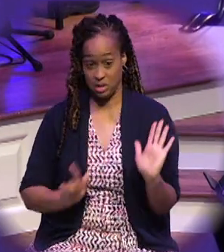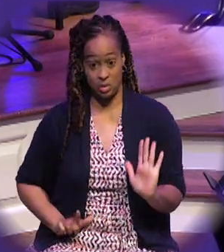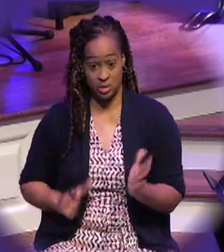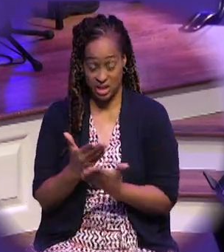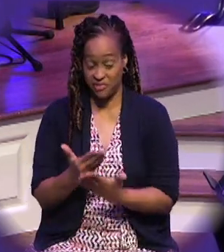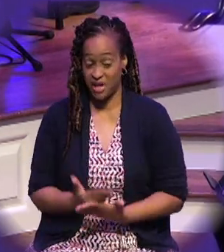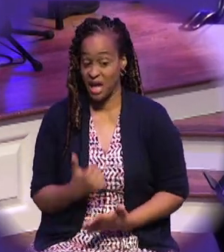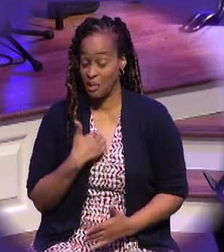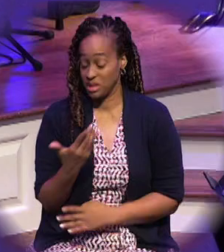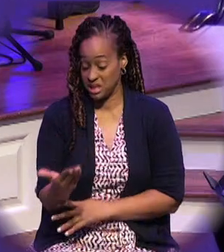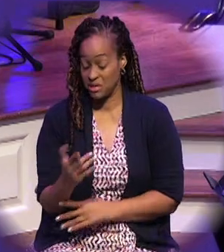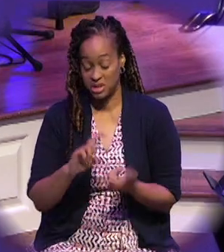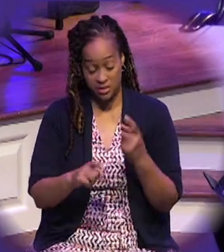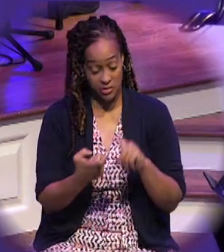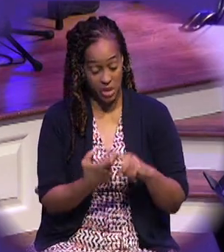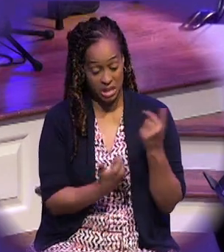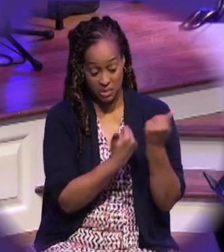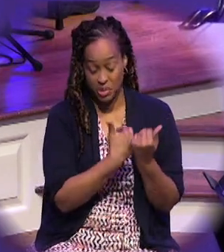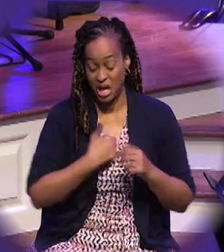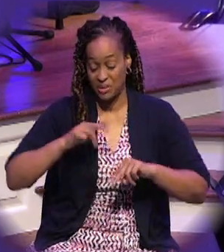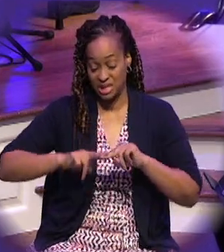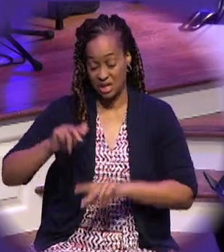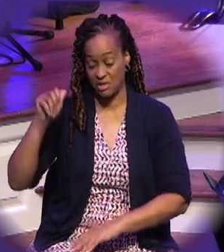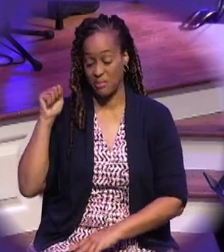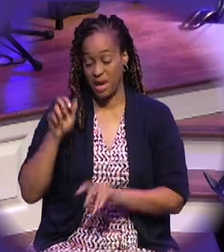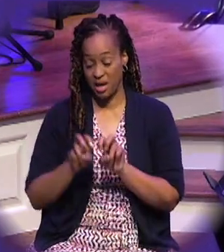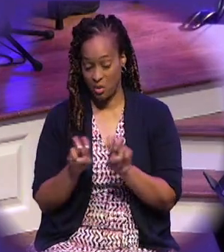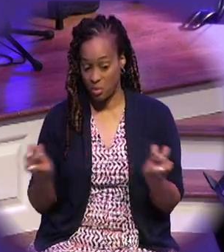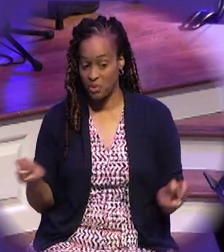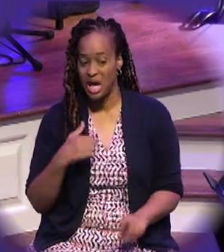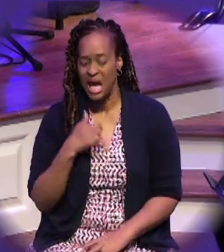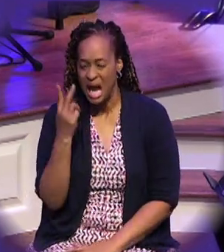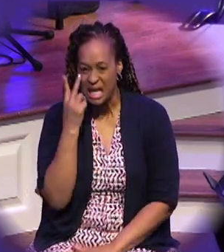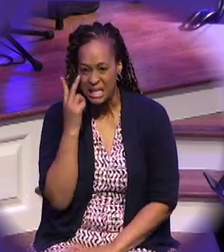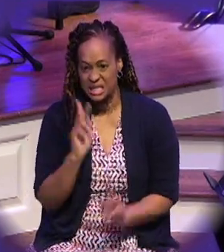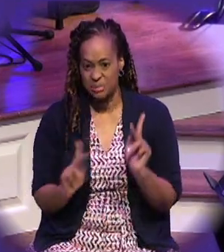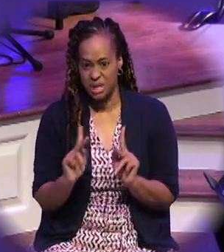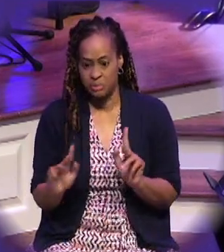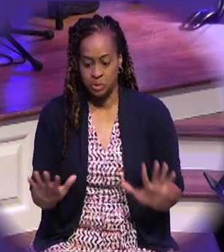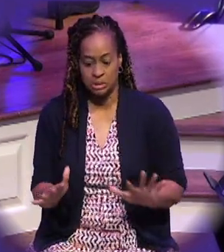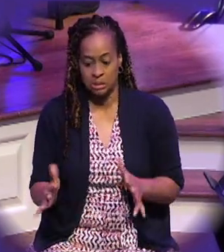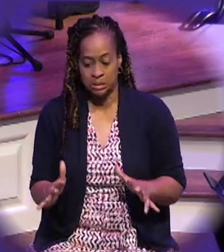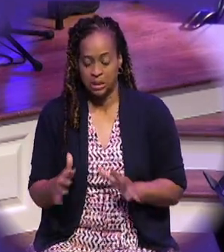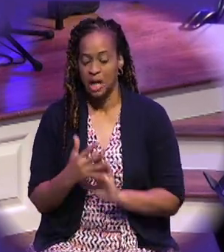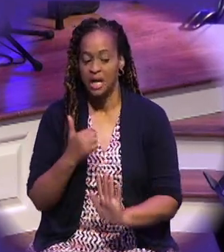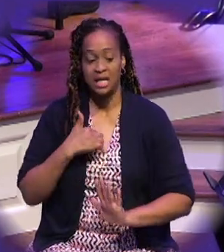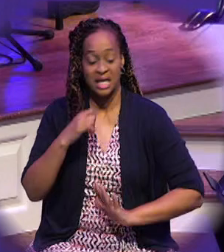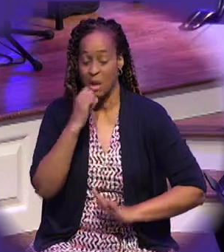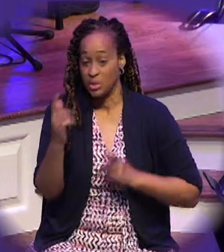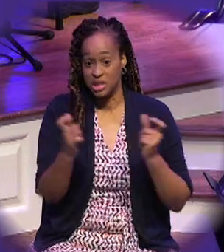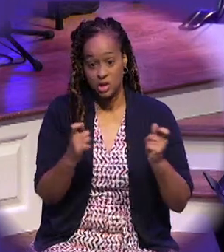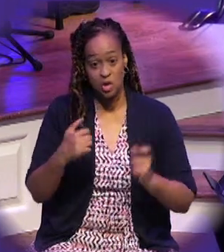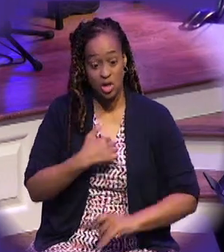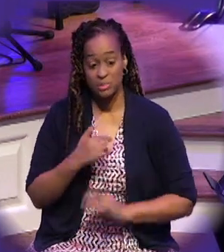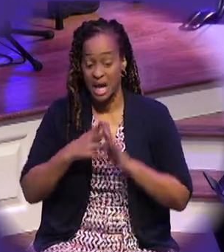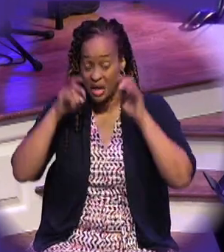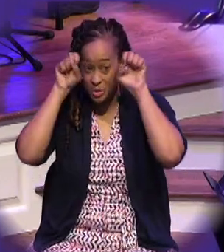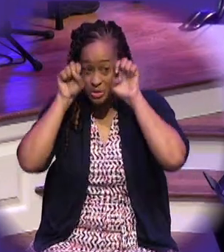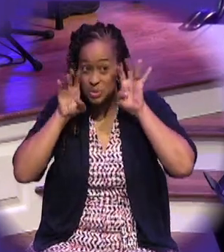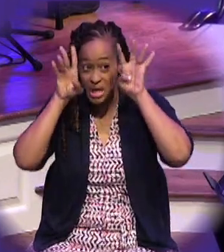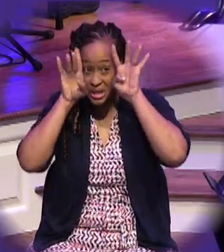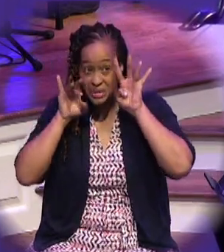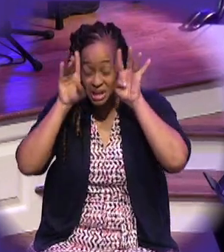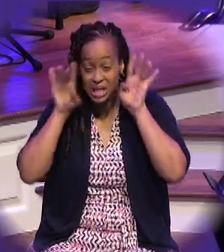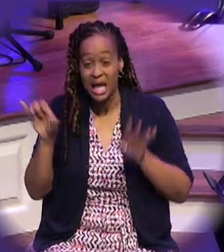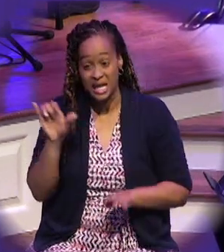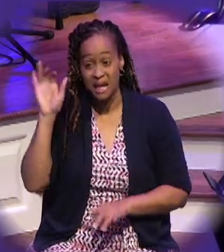I was just there as a friend. I was sitting on the back row, and yet I could see people fidgeting. Again, I wasn't in charge, but I was sweating like the pastor